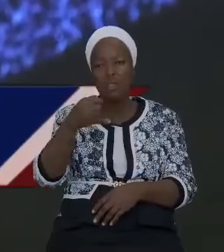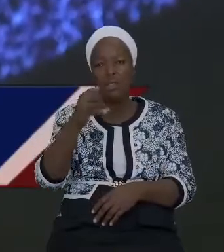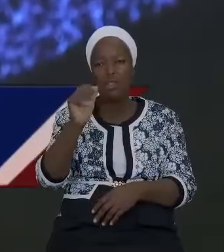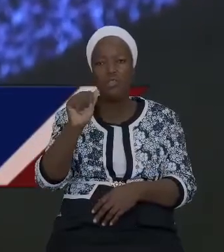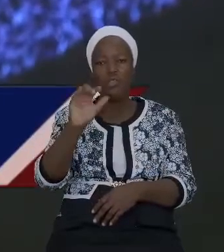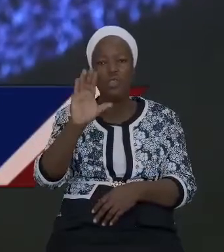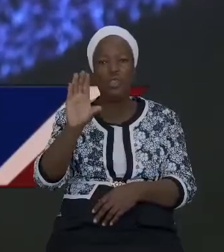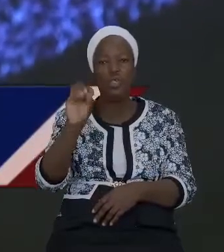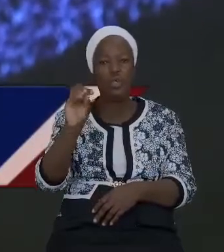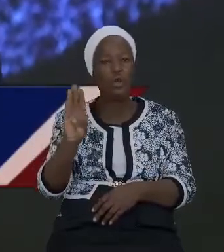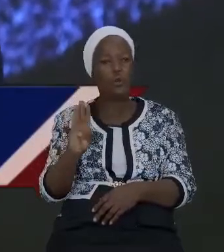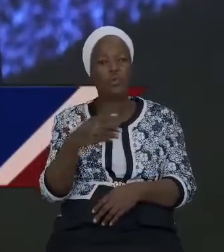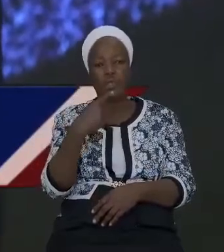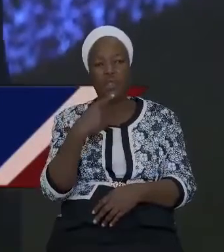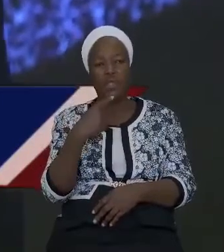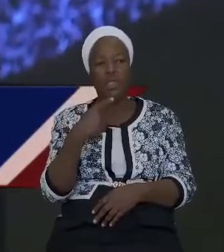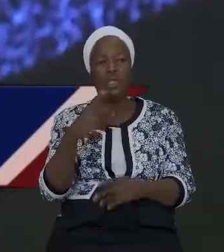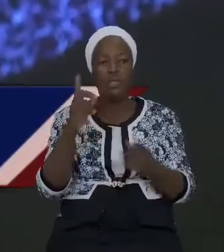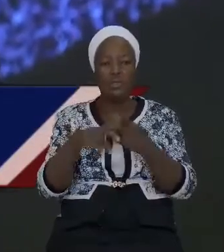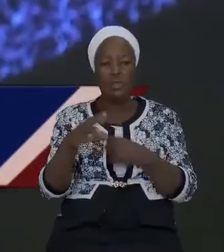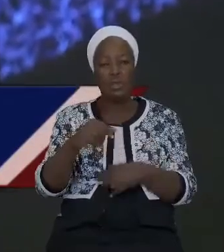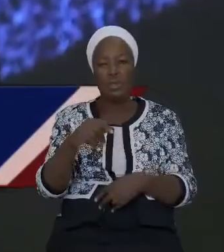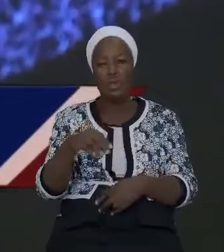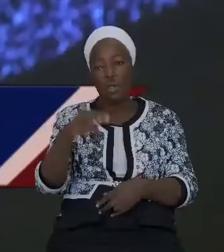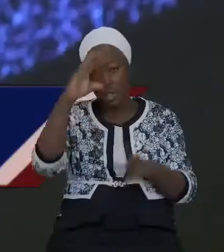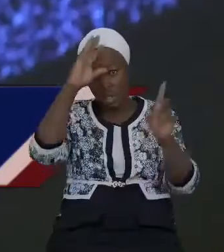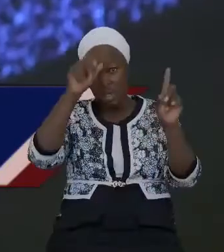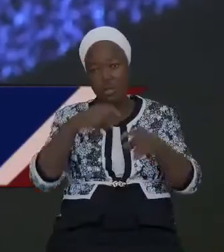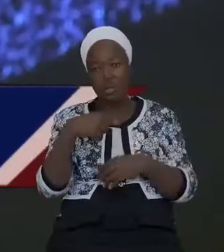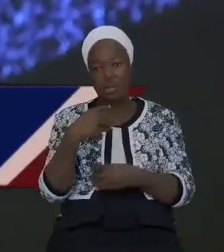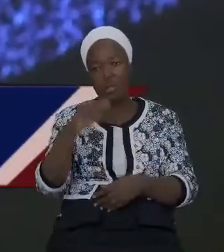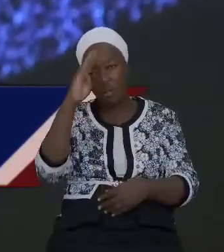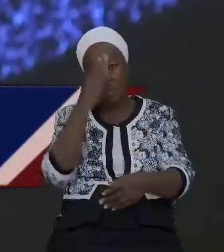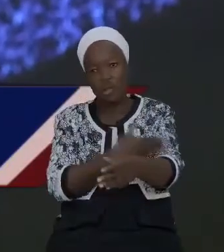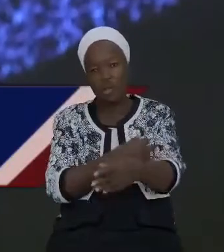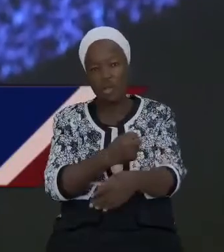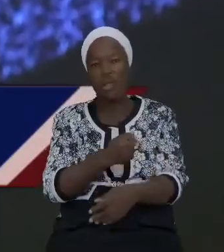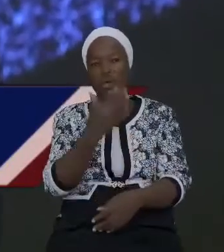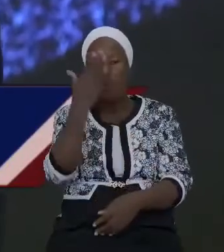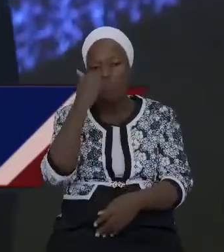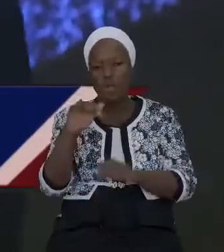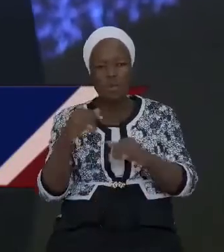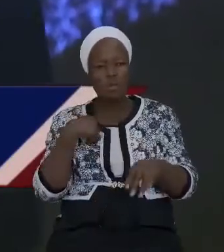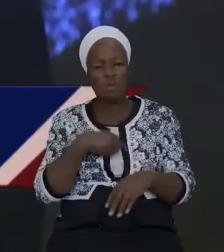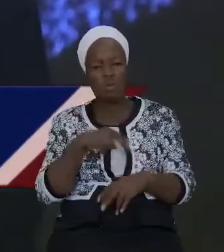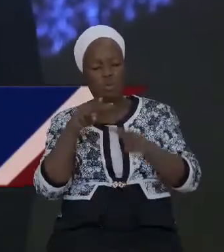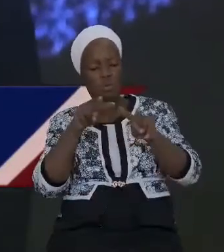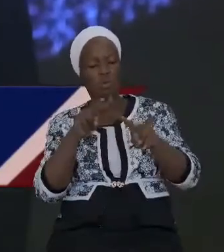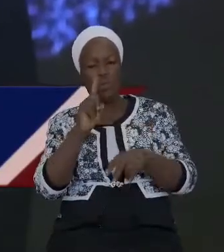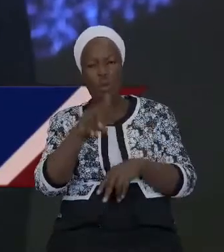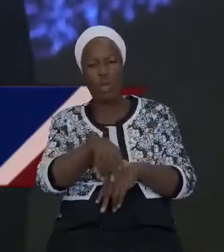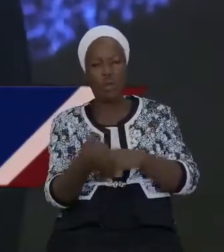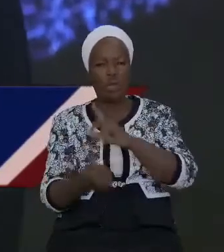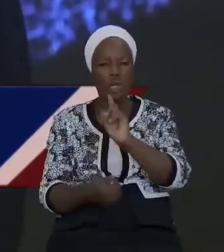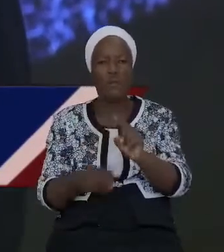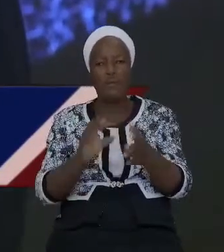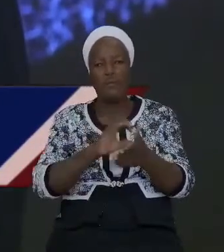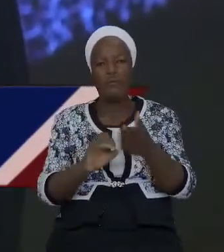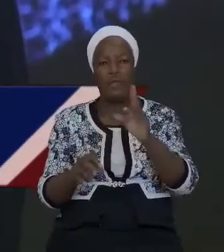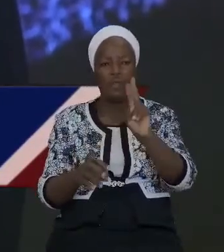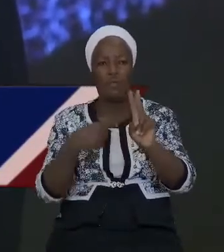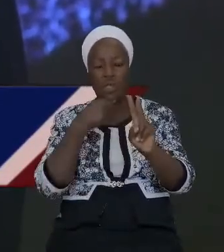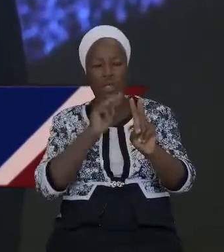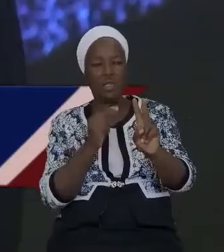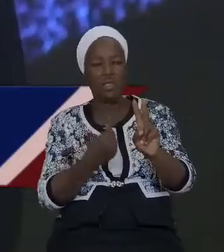unto his sons, why do ye look one upon another? Verse 2 tells us, it